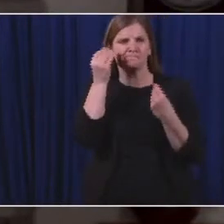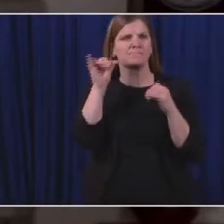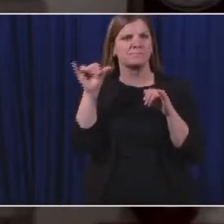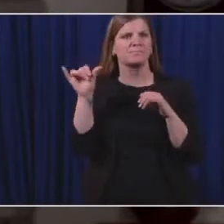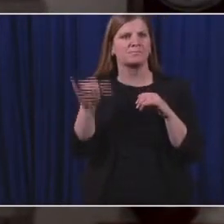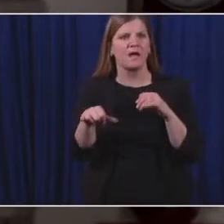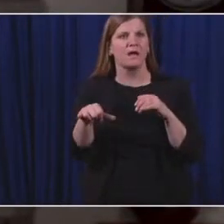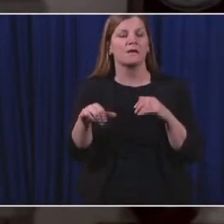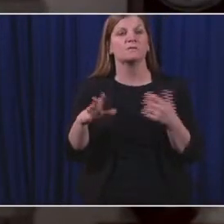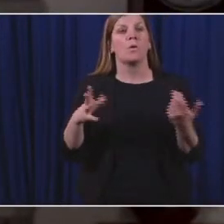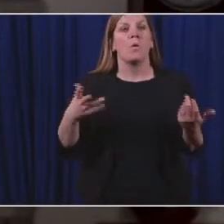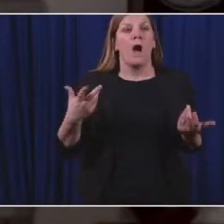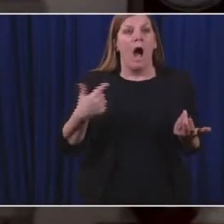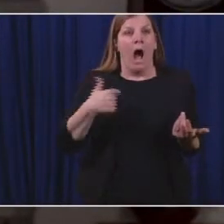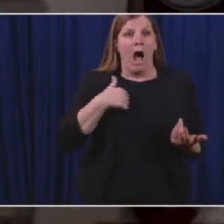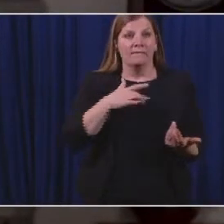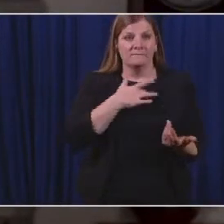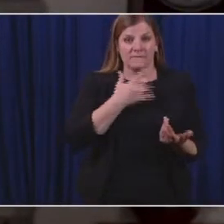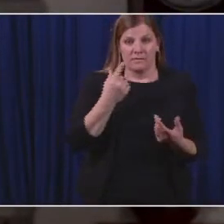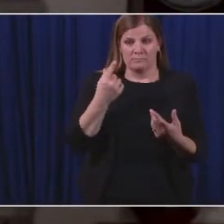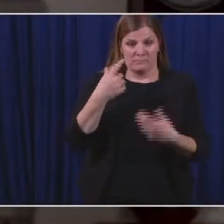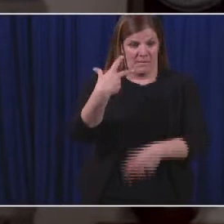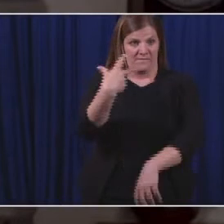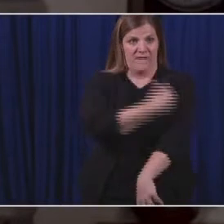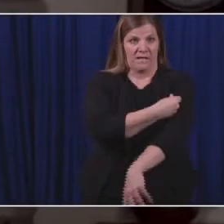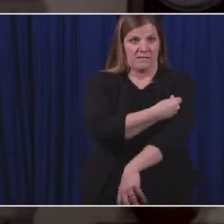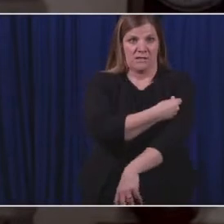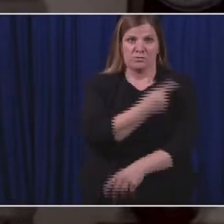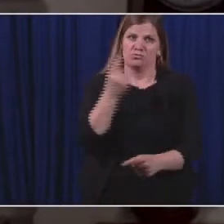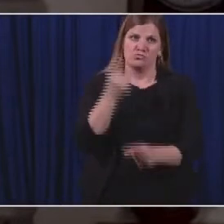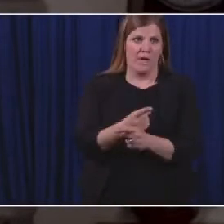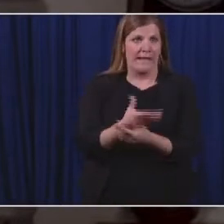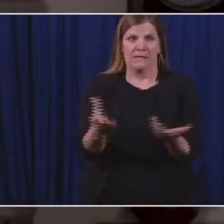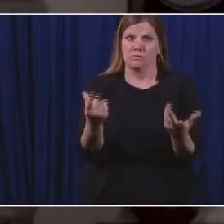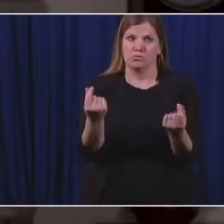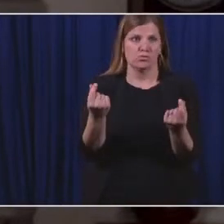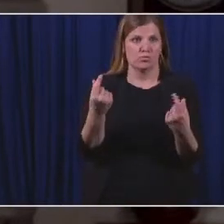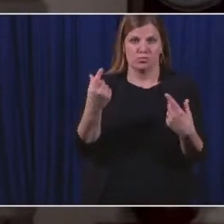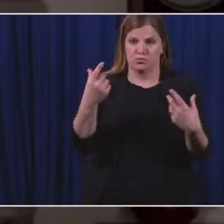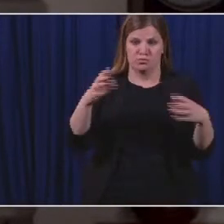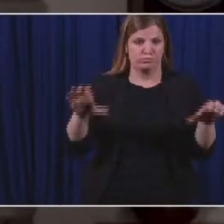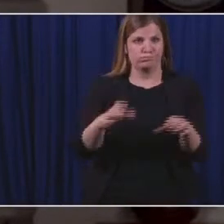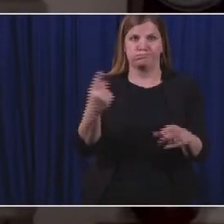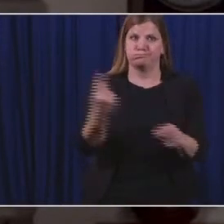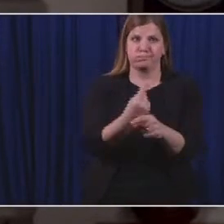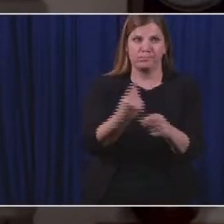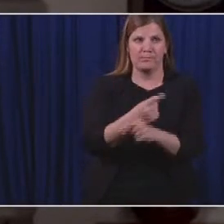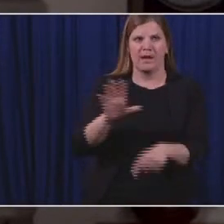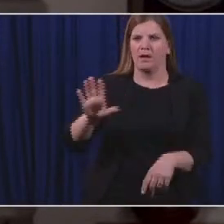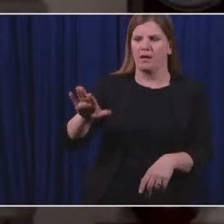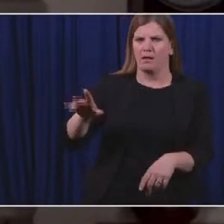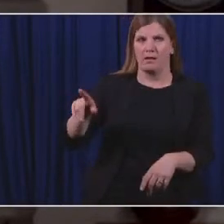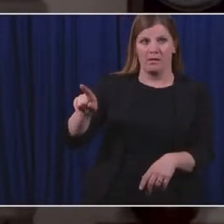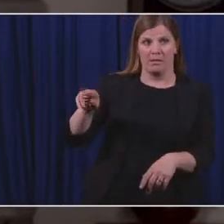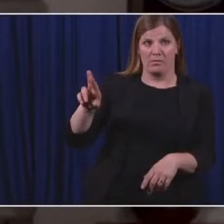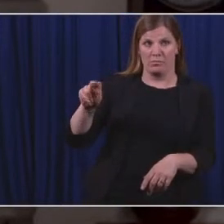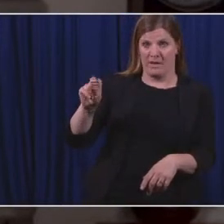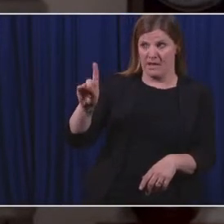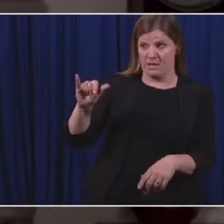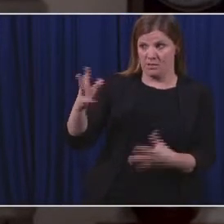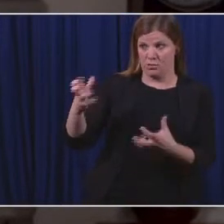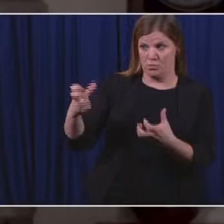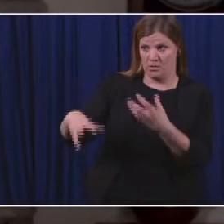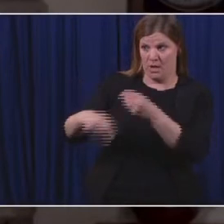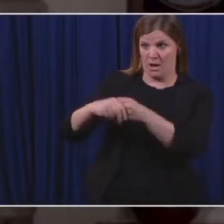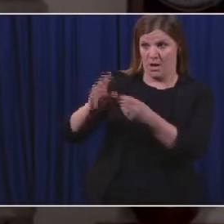is certainly the right thing to do. Andy, I see you up on the screen. You want to make a comment about that?